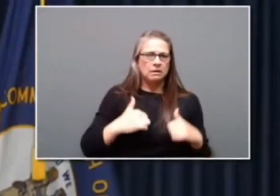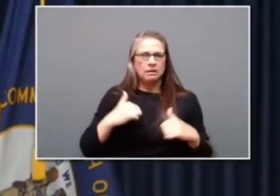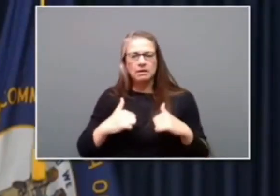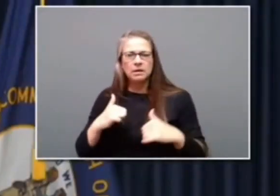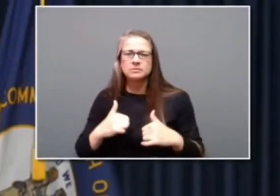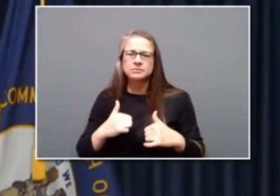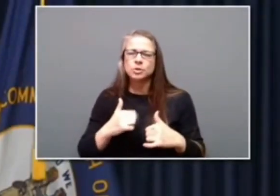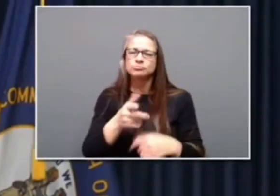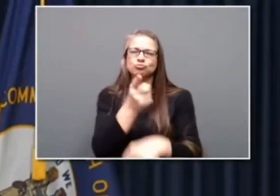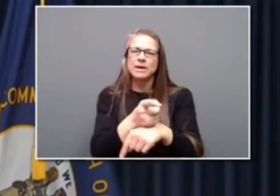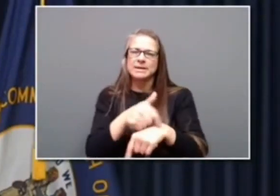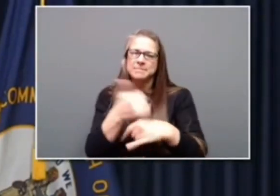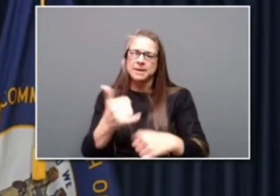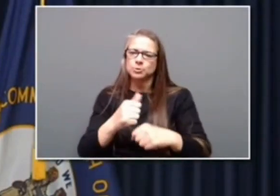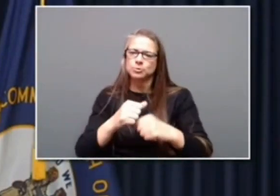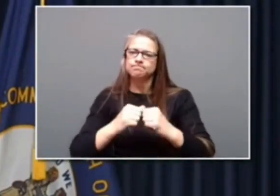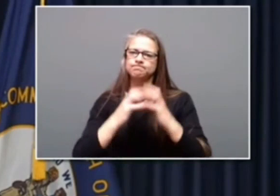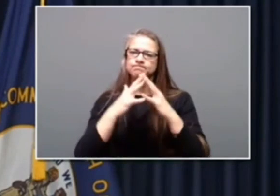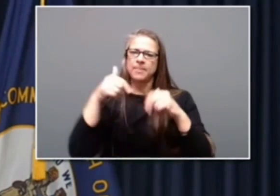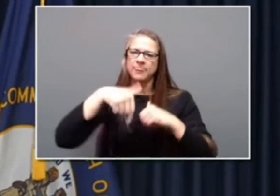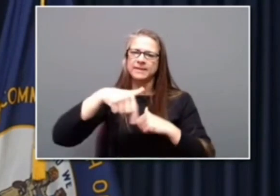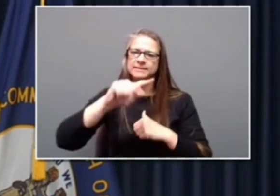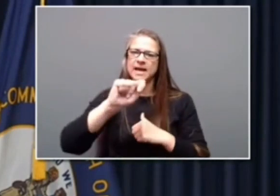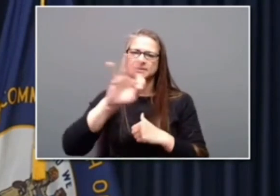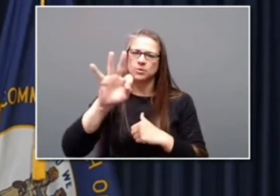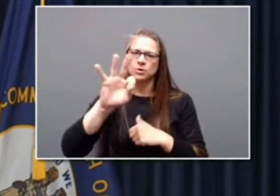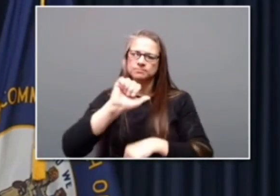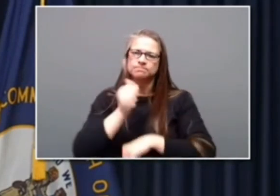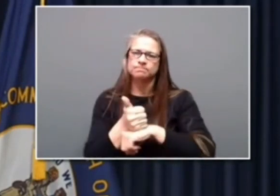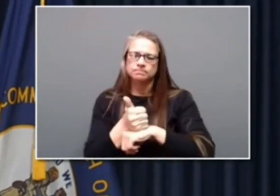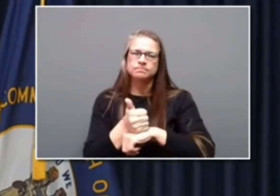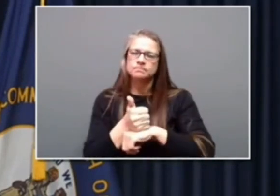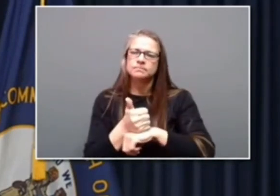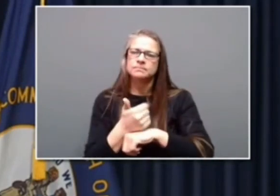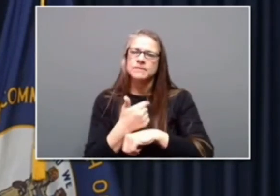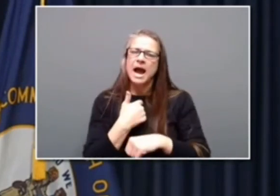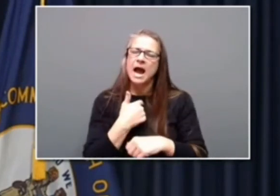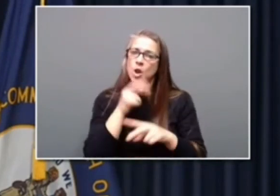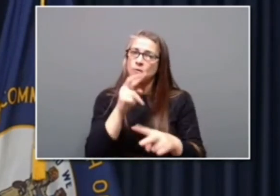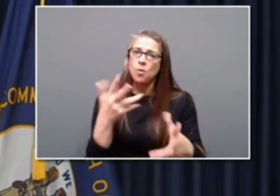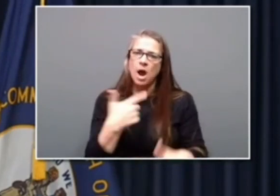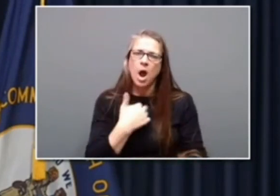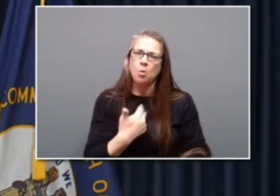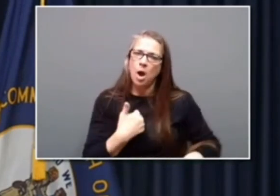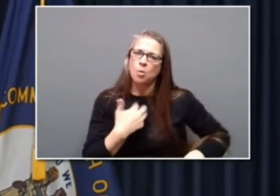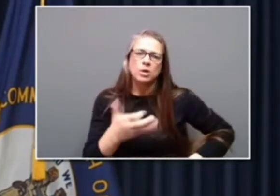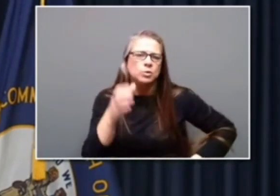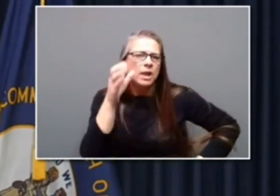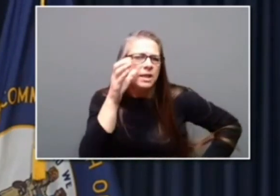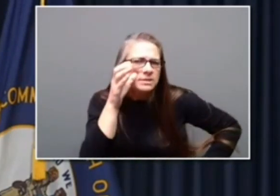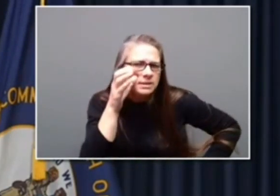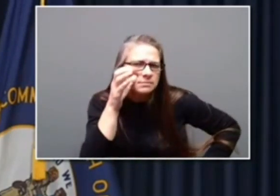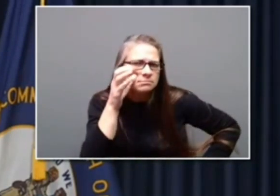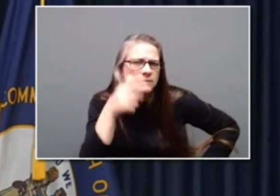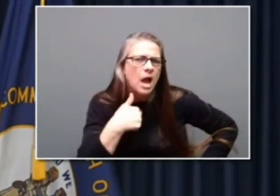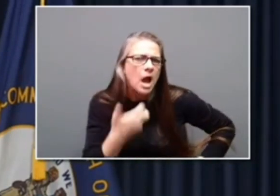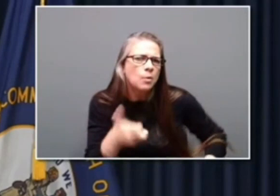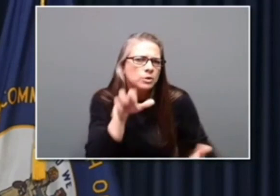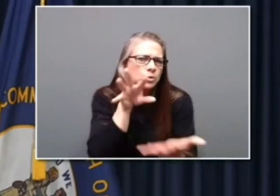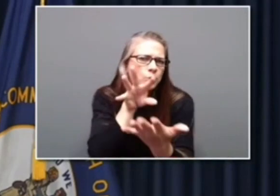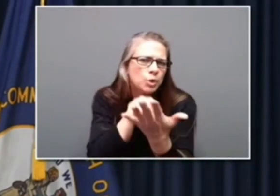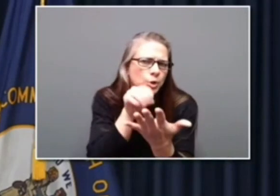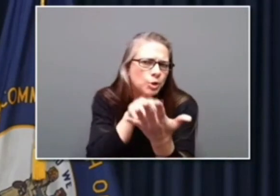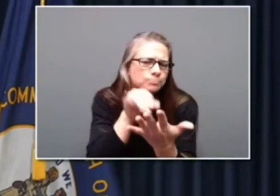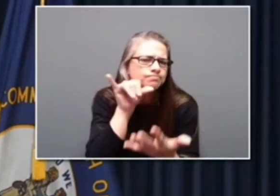look forward to listening, to learning, as does this administration, to again make sure we send a loud and clear